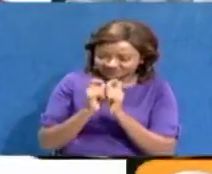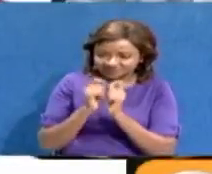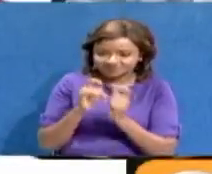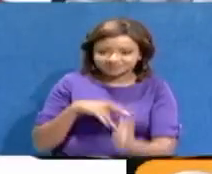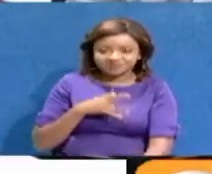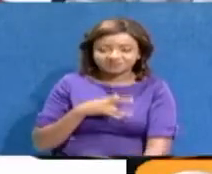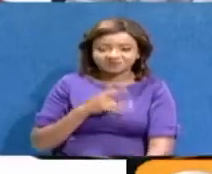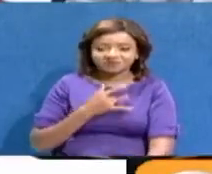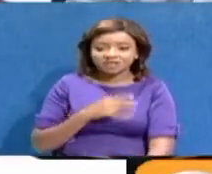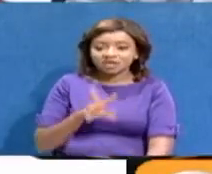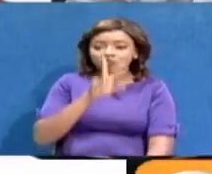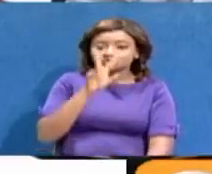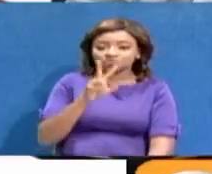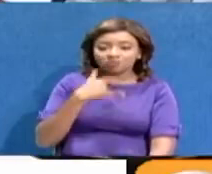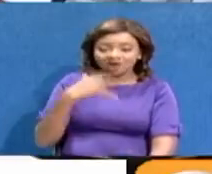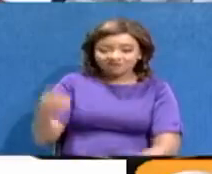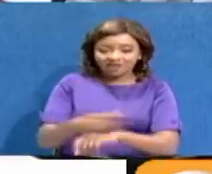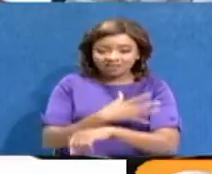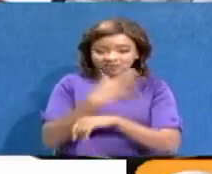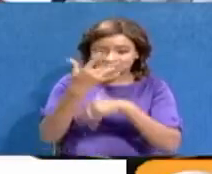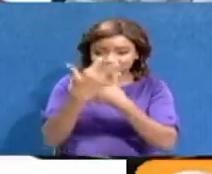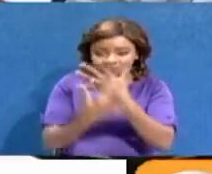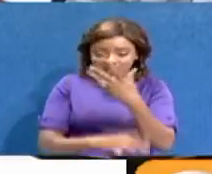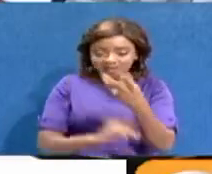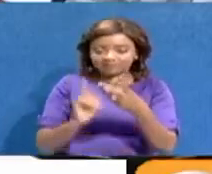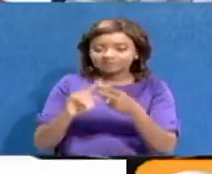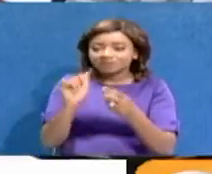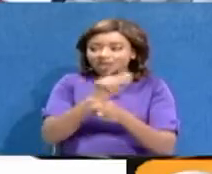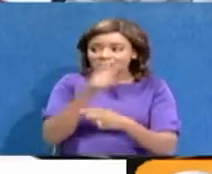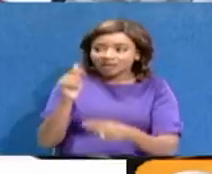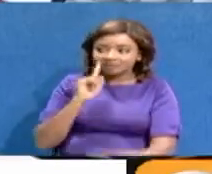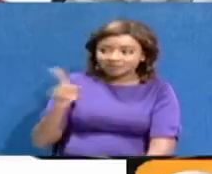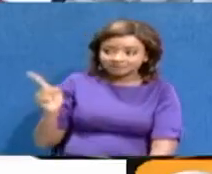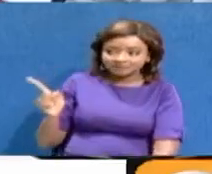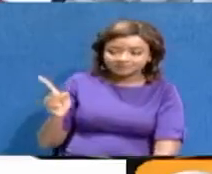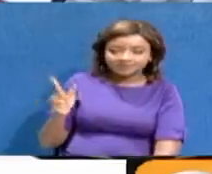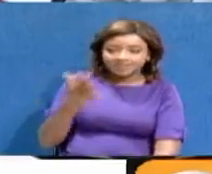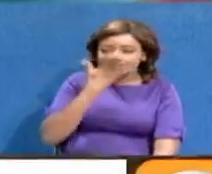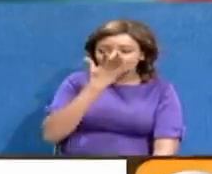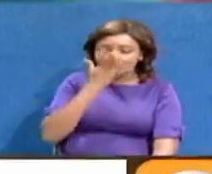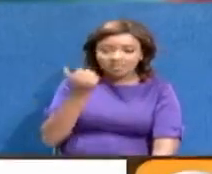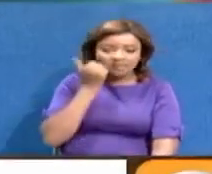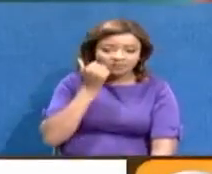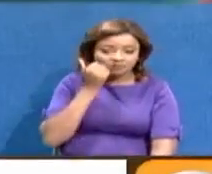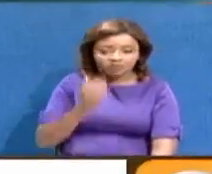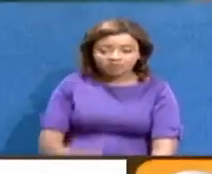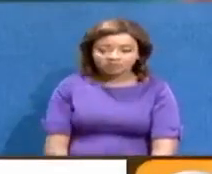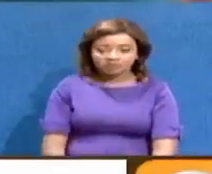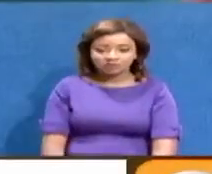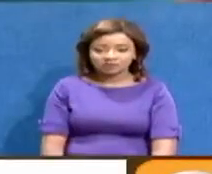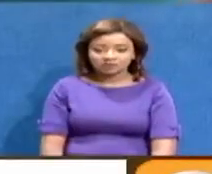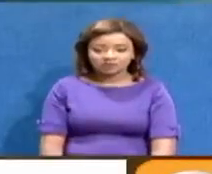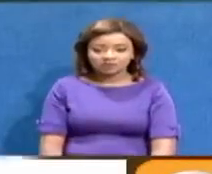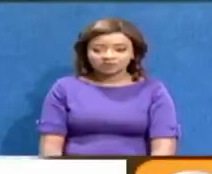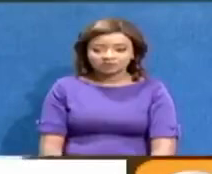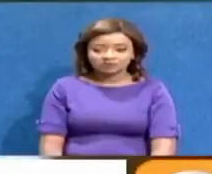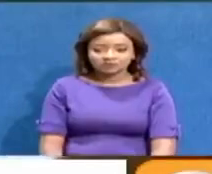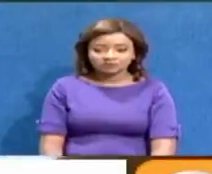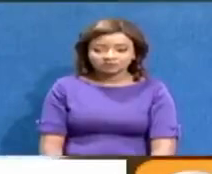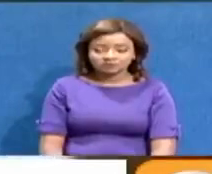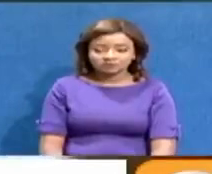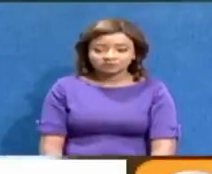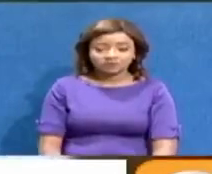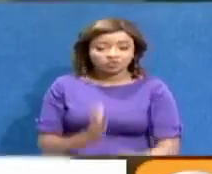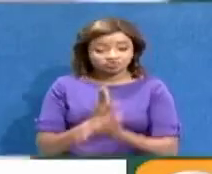conditions. 2 have cancer of the blood, while another is being treated for diabetes. Despite their current predicament,